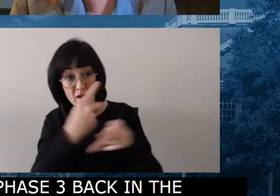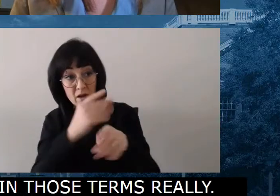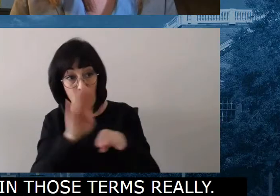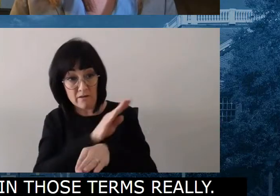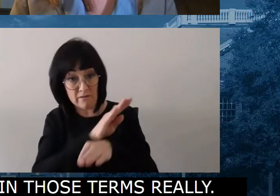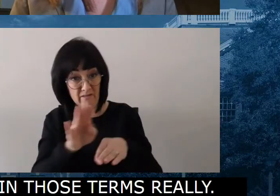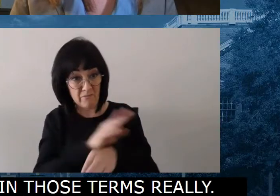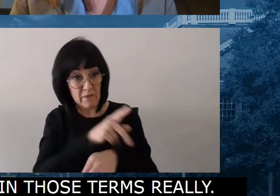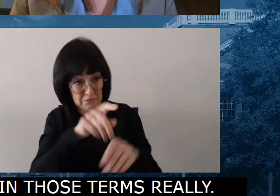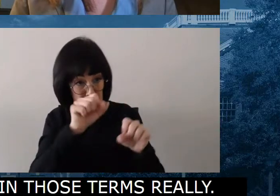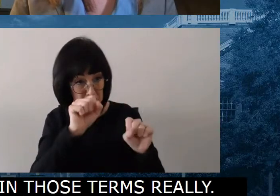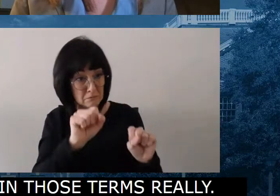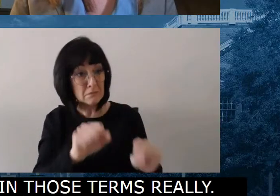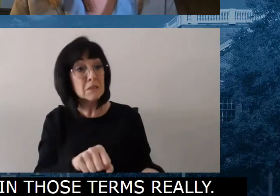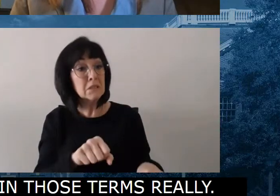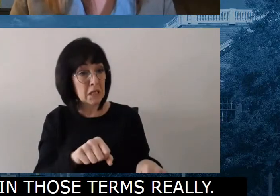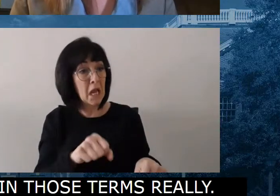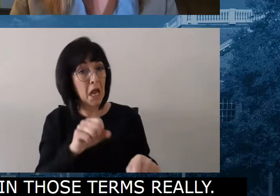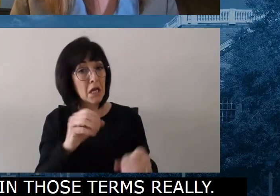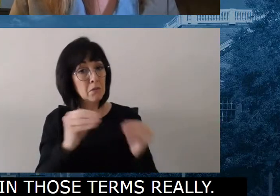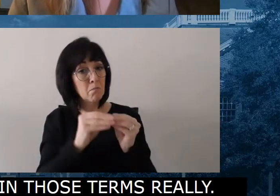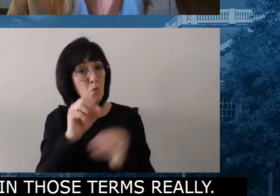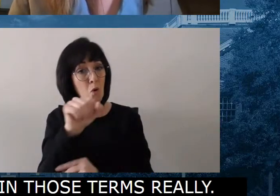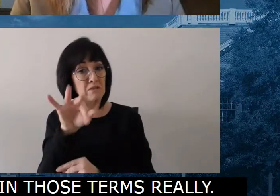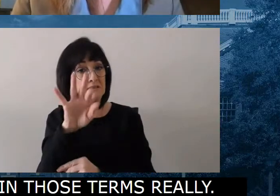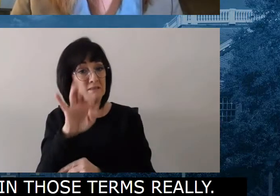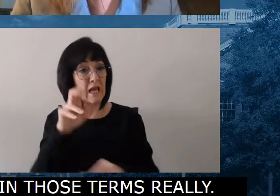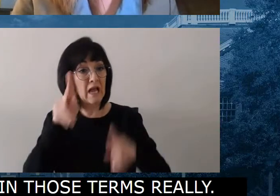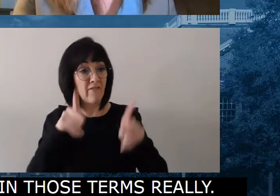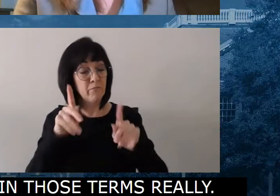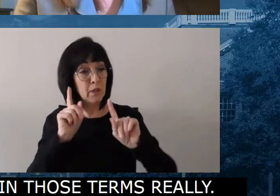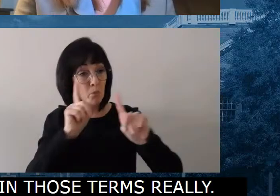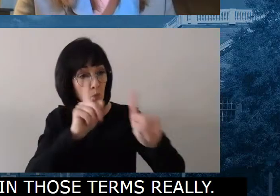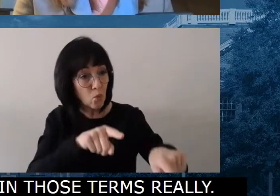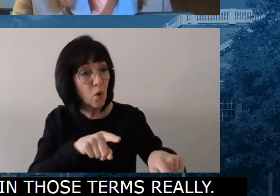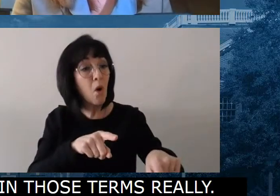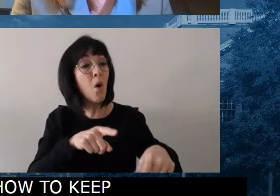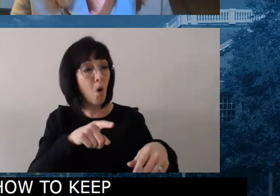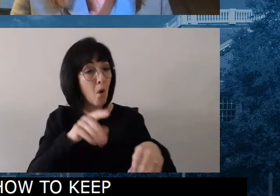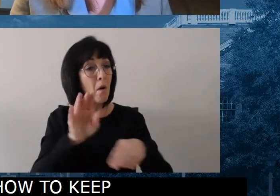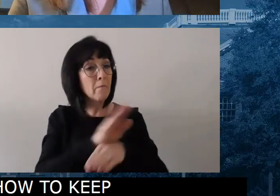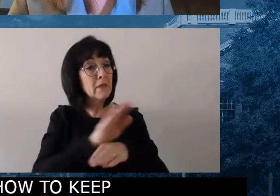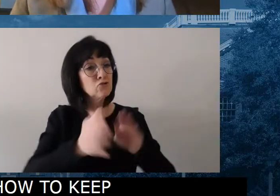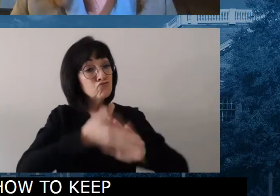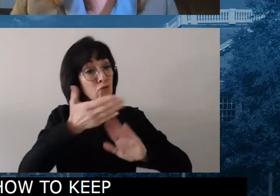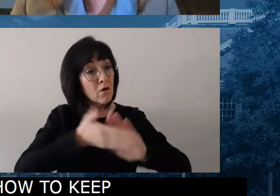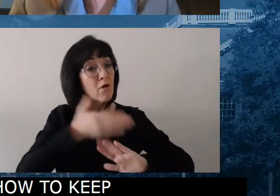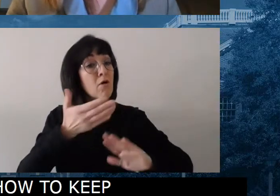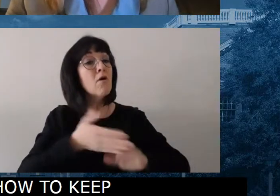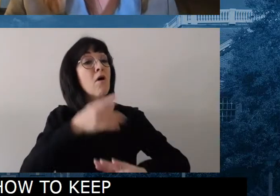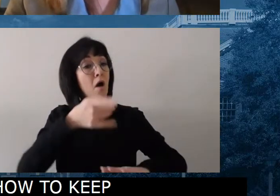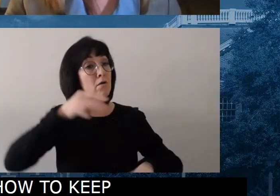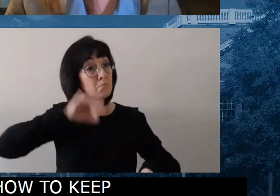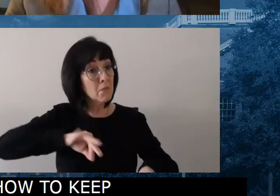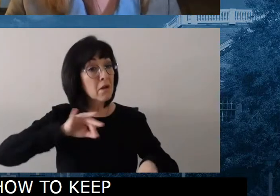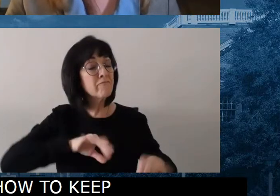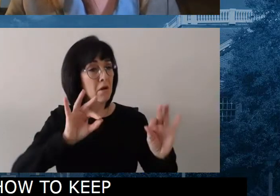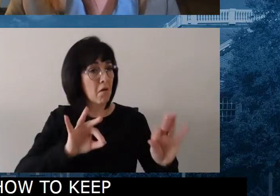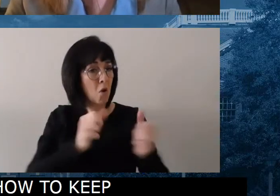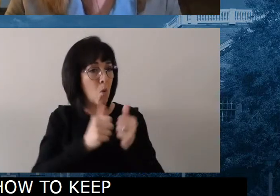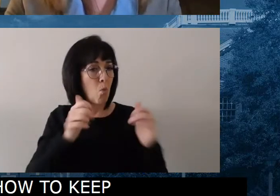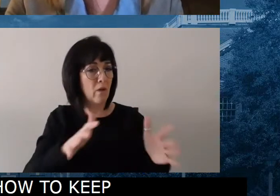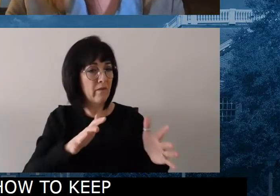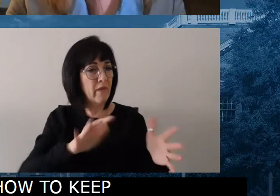we relieve some of the restrictions and as the community gets healthier. Dr. Rattay, anything you want to add to that?